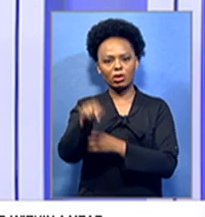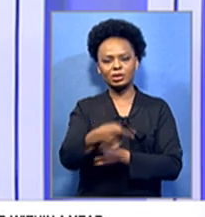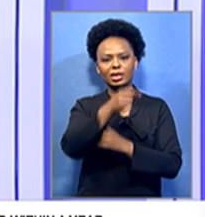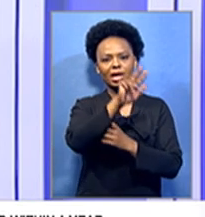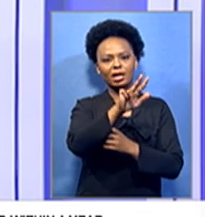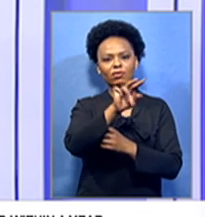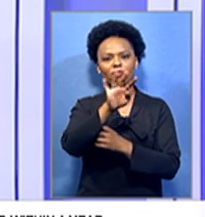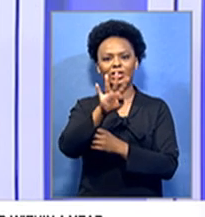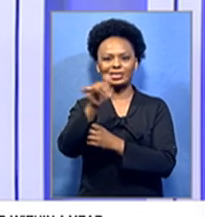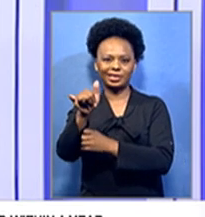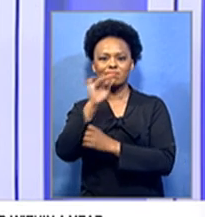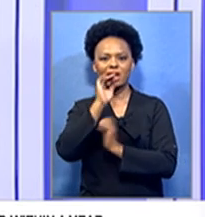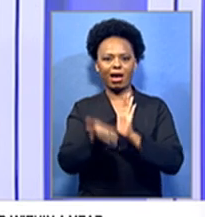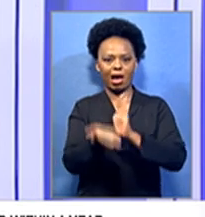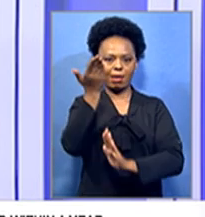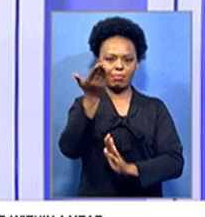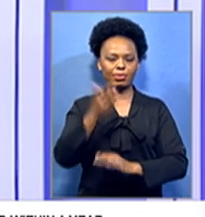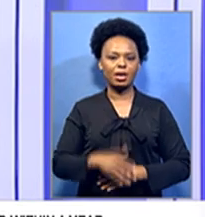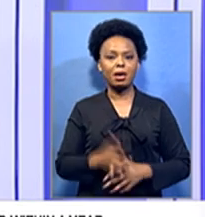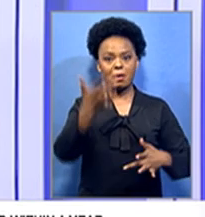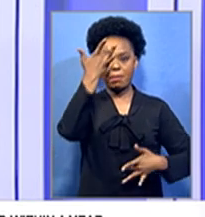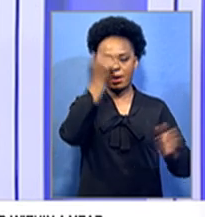52,846. And active cases currently stands at